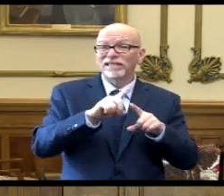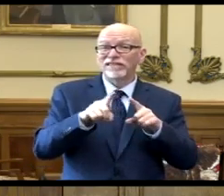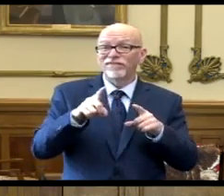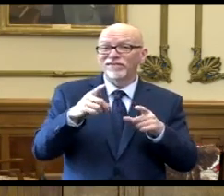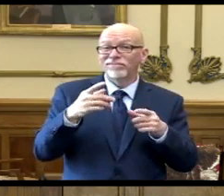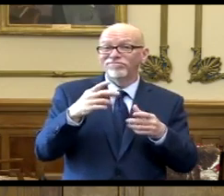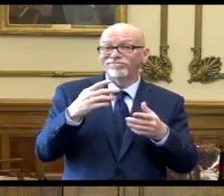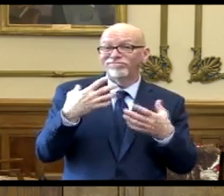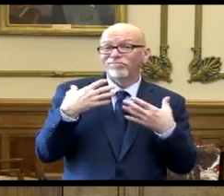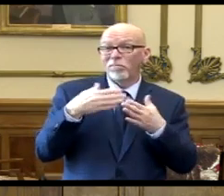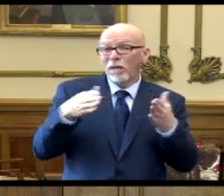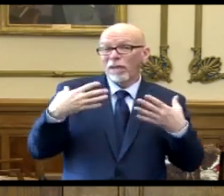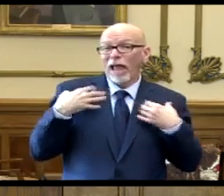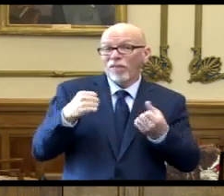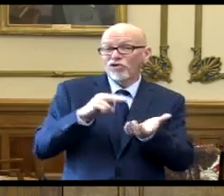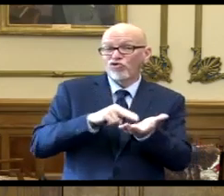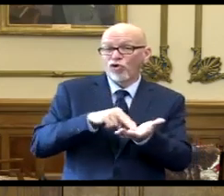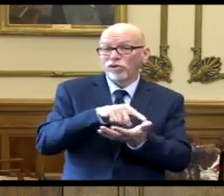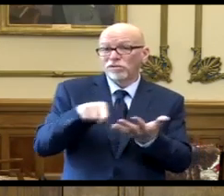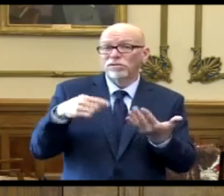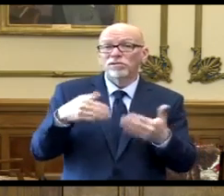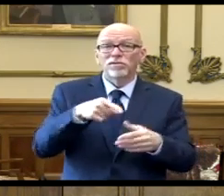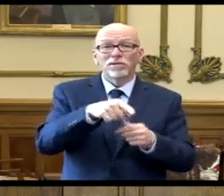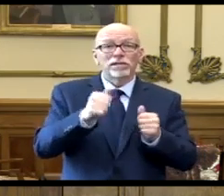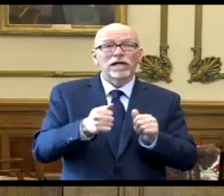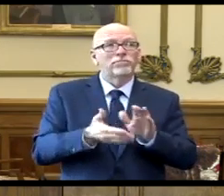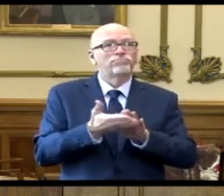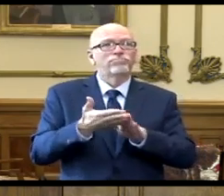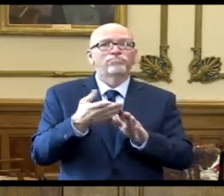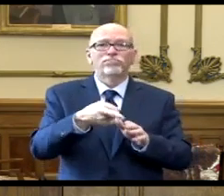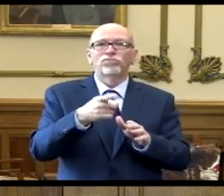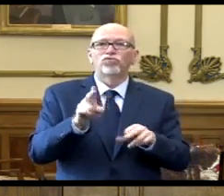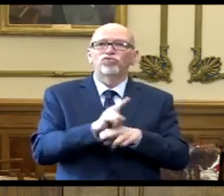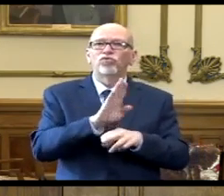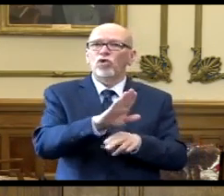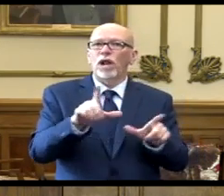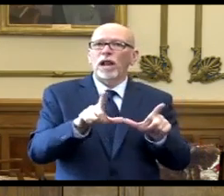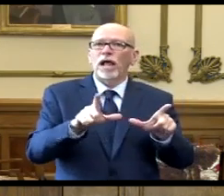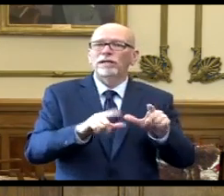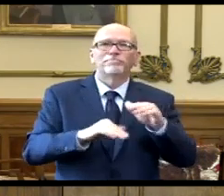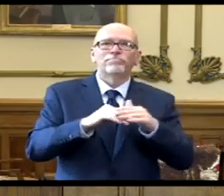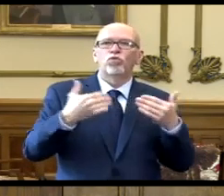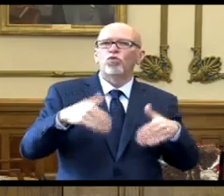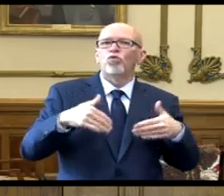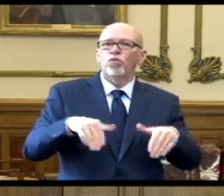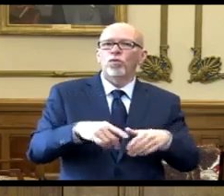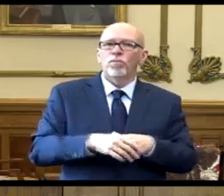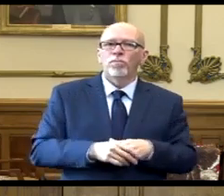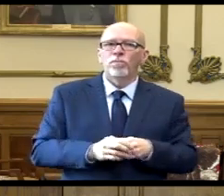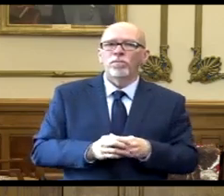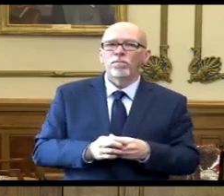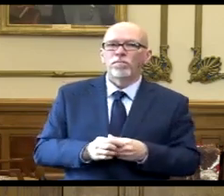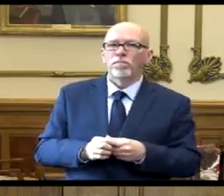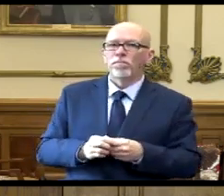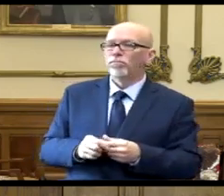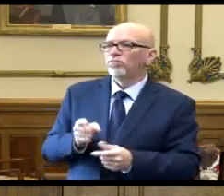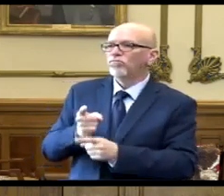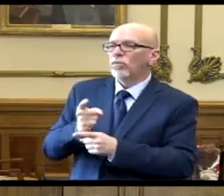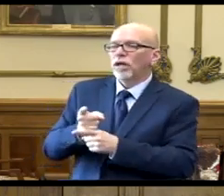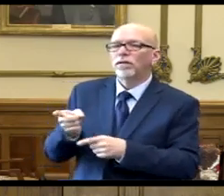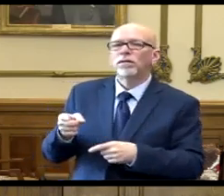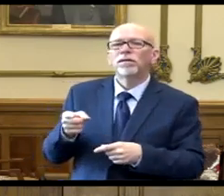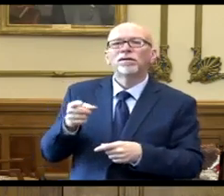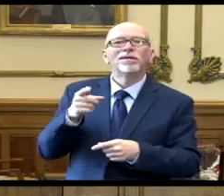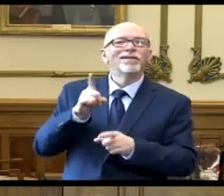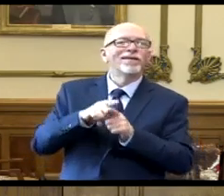that's absolutely awesome, allowing them to function kind of at the level of their licensure, right, at the highest level of their licensure? Correct. Well,